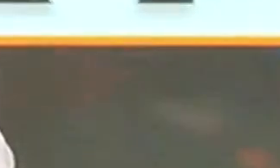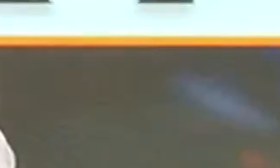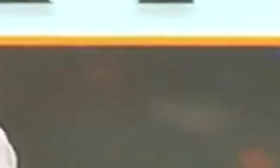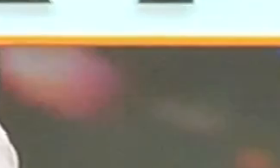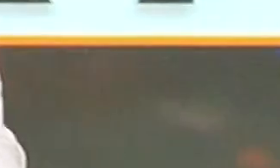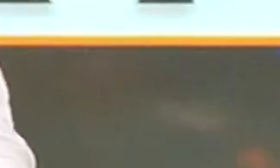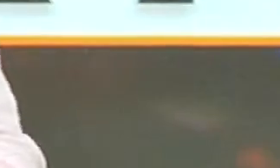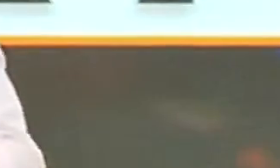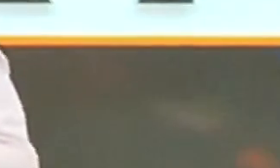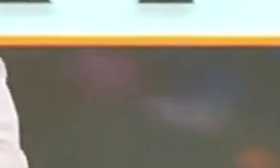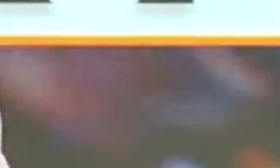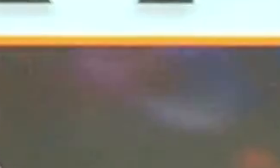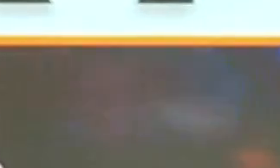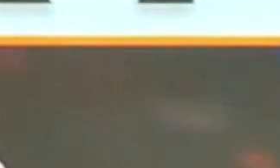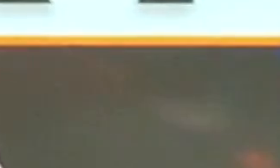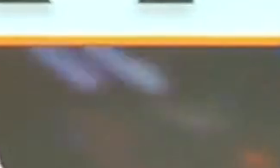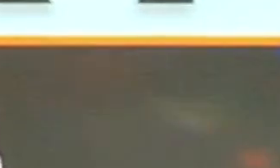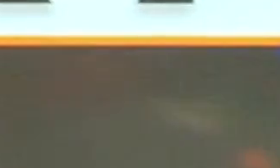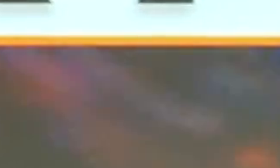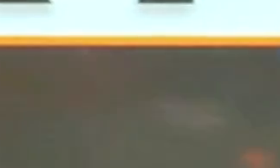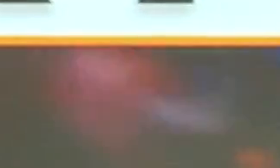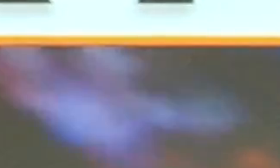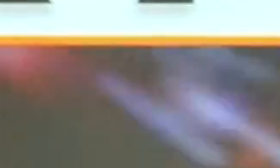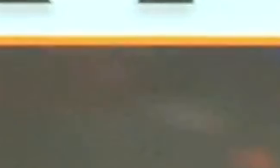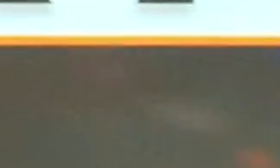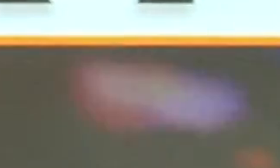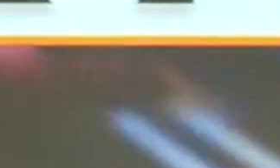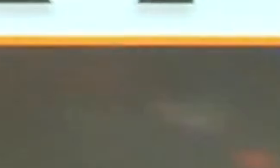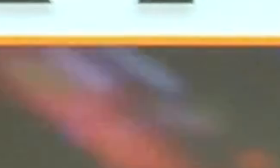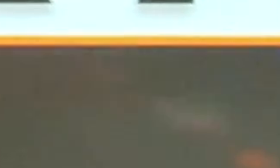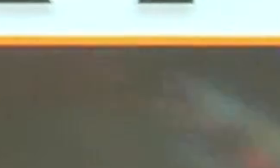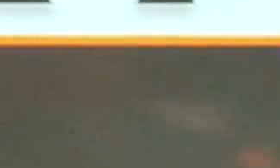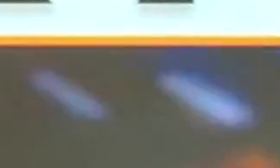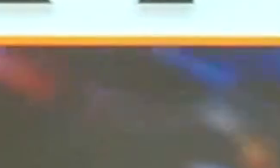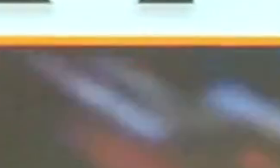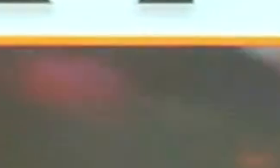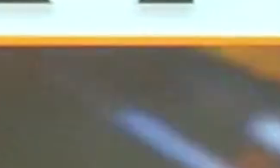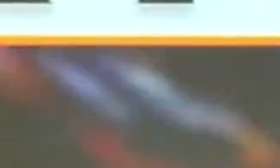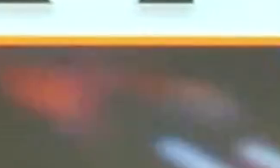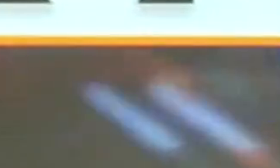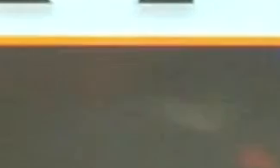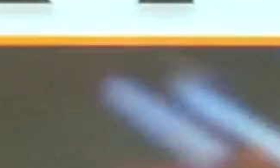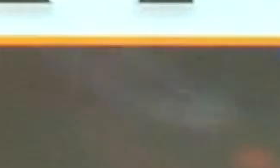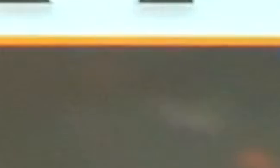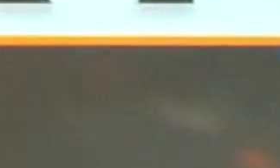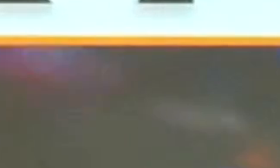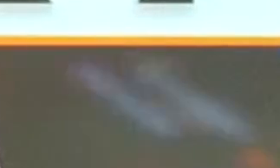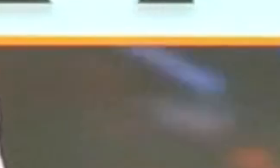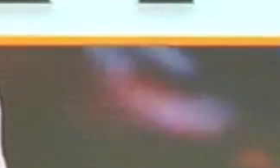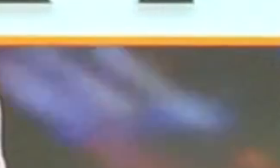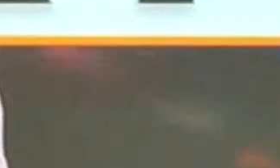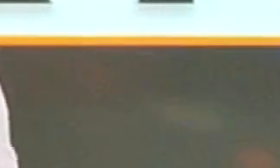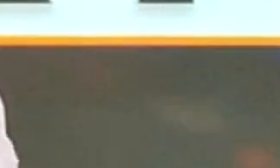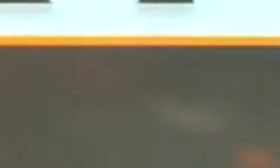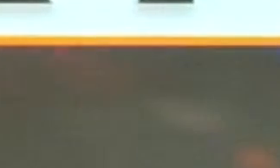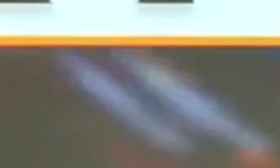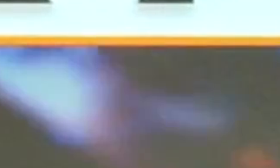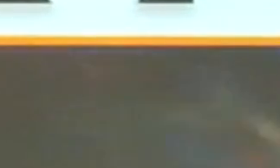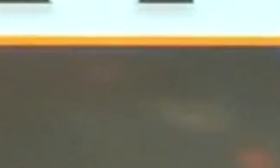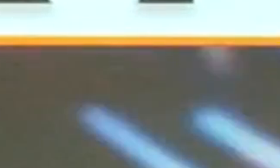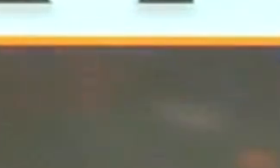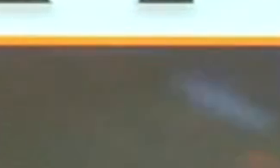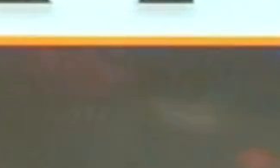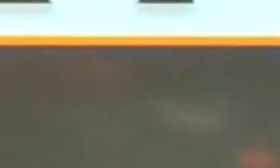this. There's been a lot of controversy about this term, madoadoa. What does that mean according to the NCIC, and why is it